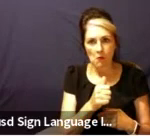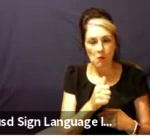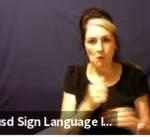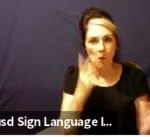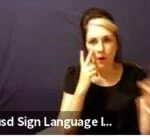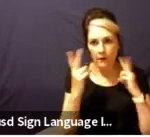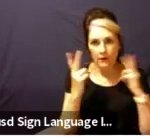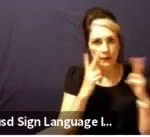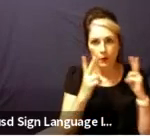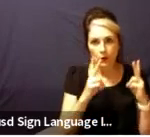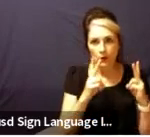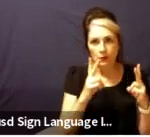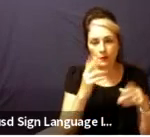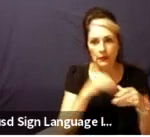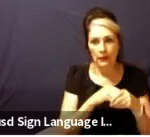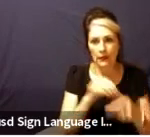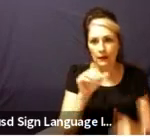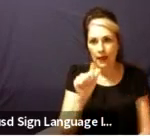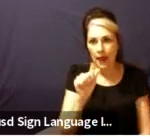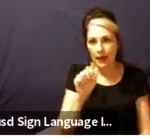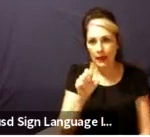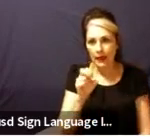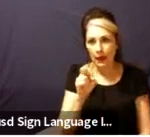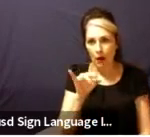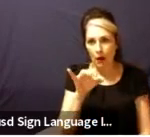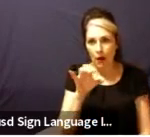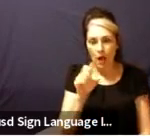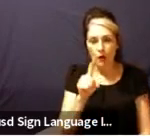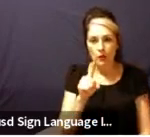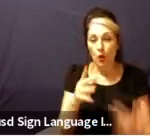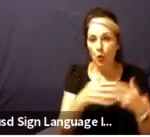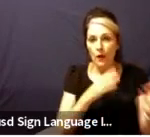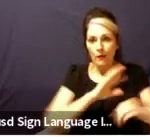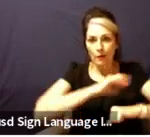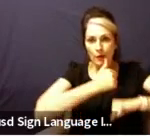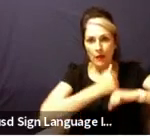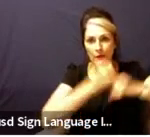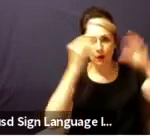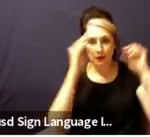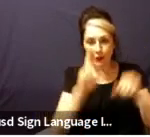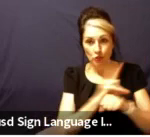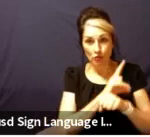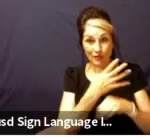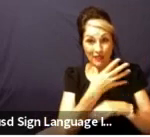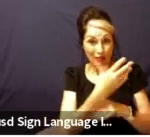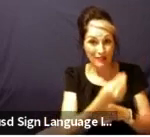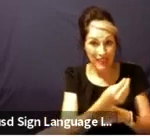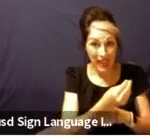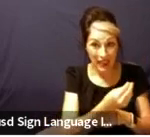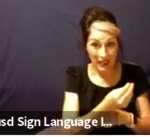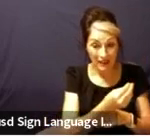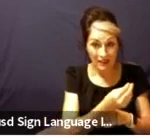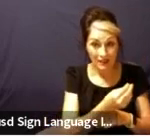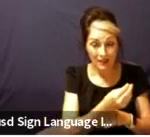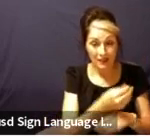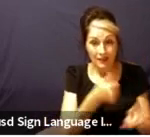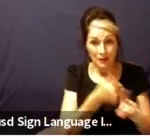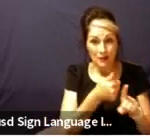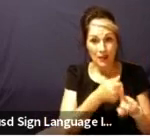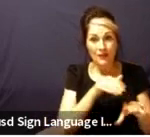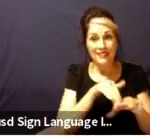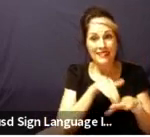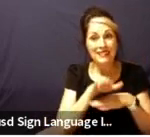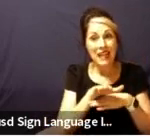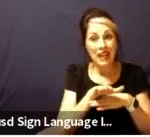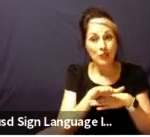visible in Aries. So the whatever platform the teacher is using outside of Aries, they would have to send